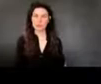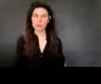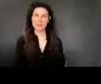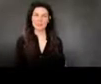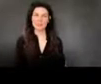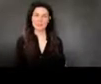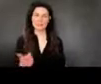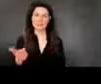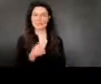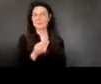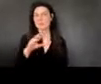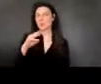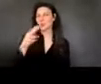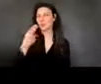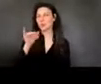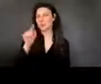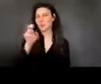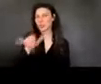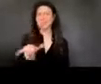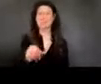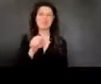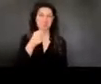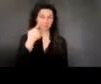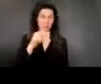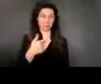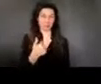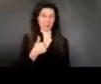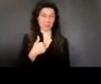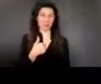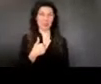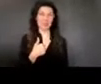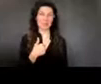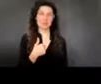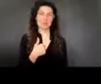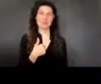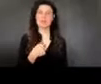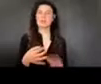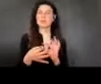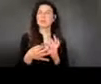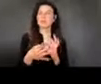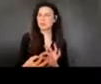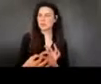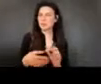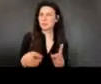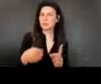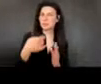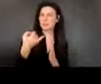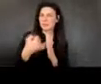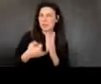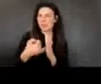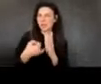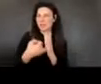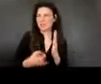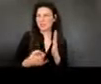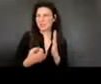Yeah, I mean, I know for myself, specifically with work that is relating to domestic